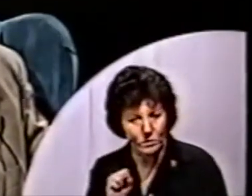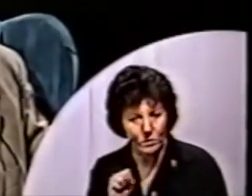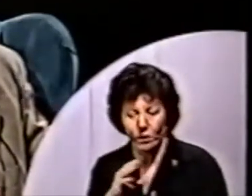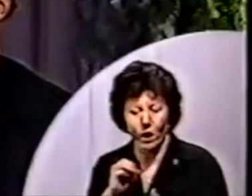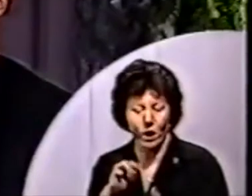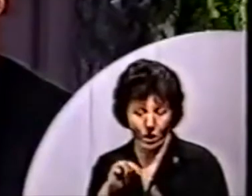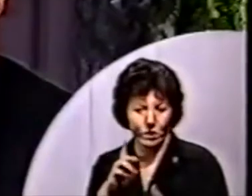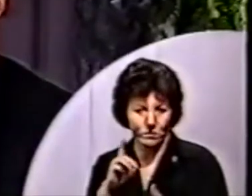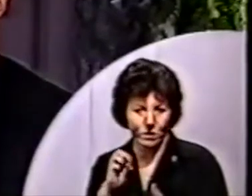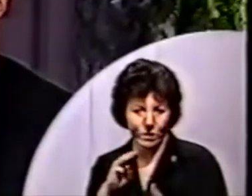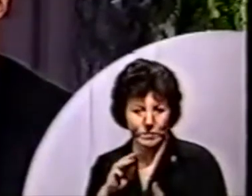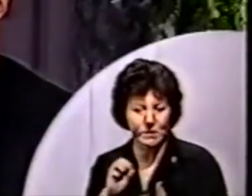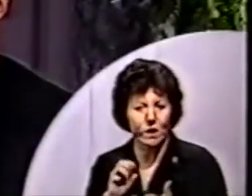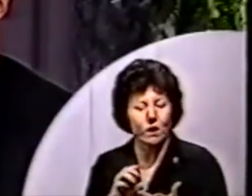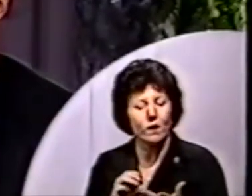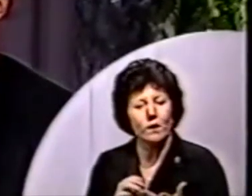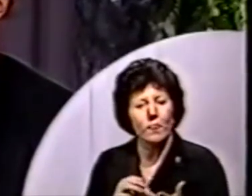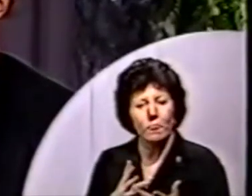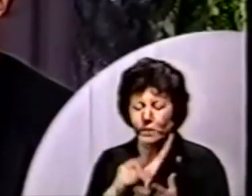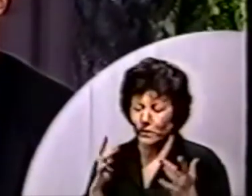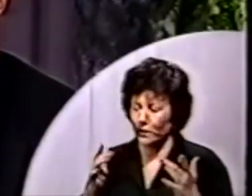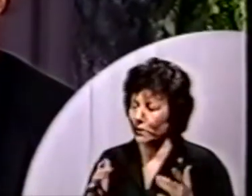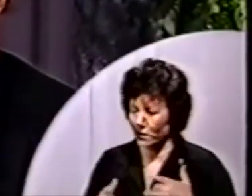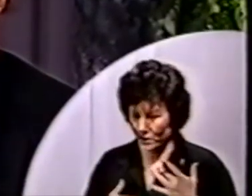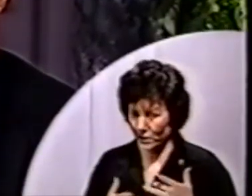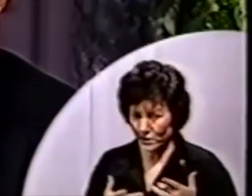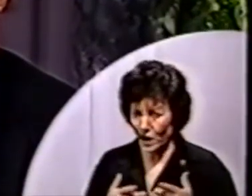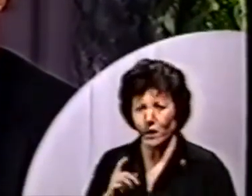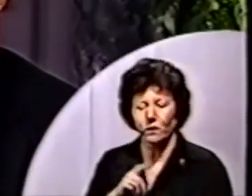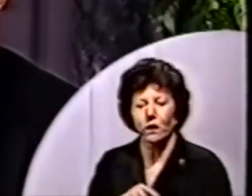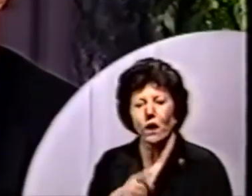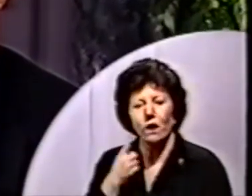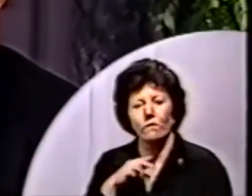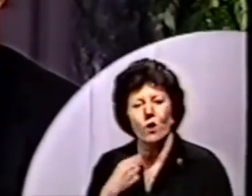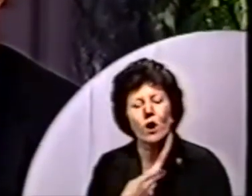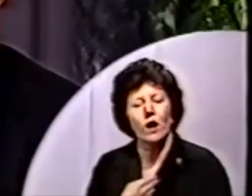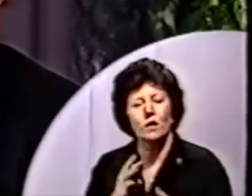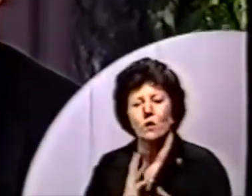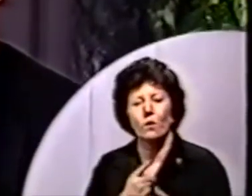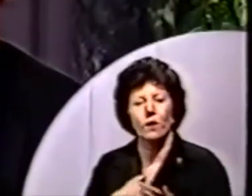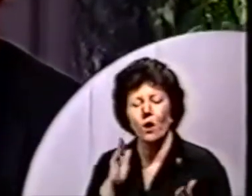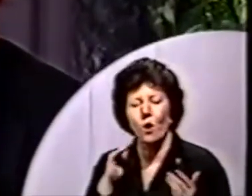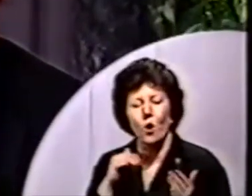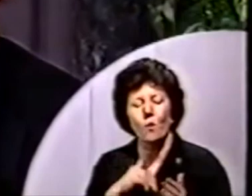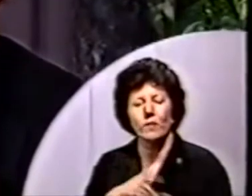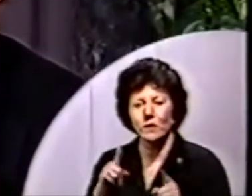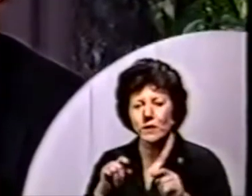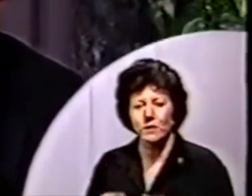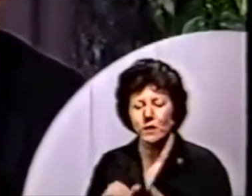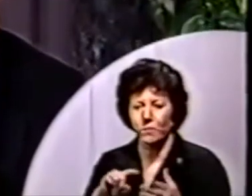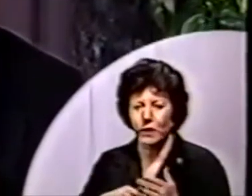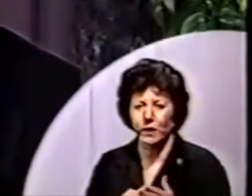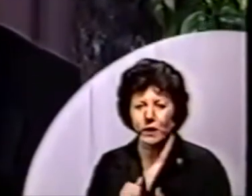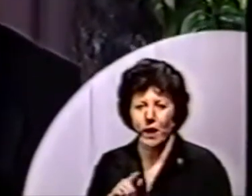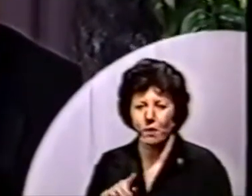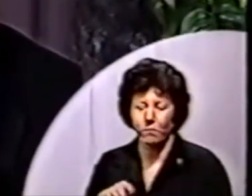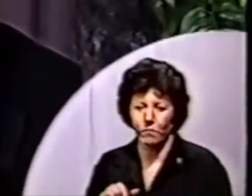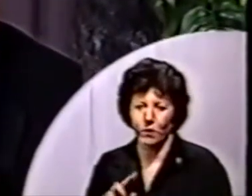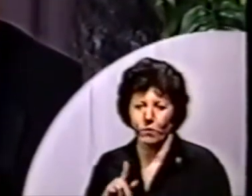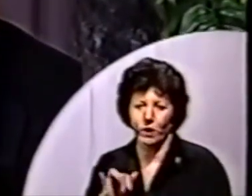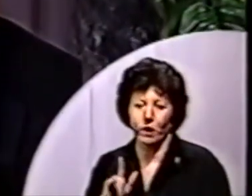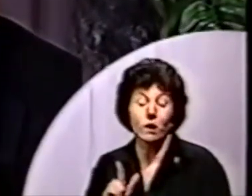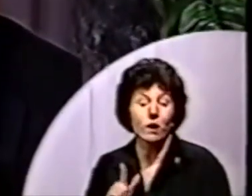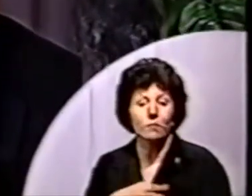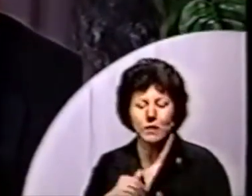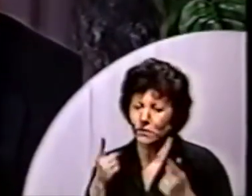want to point out this is a very exciting time for us. We hope that the vaccine testing starting in April will be successful